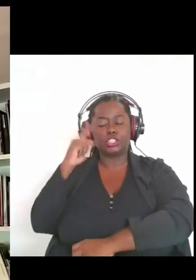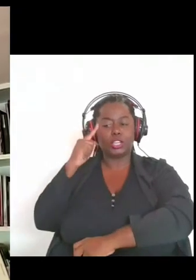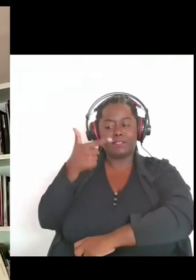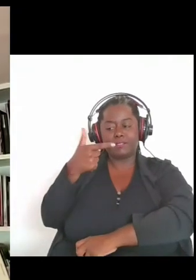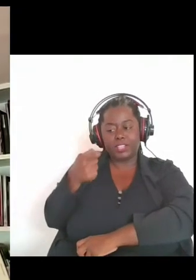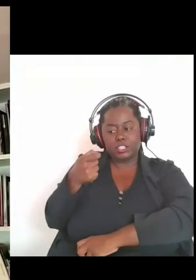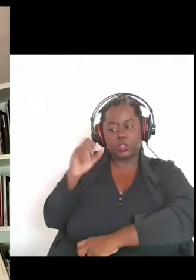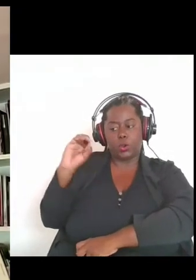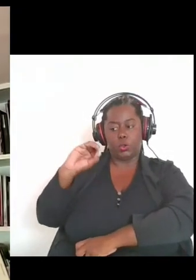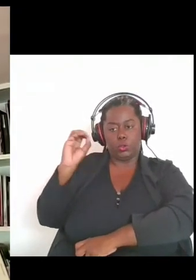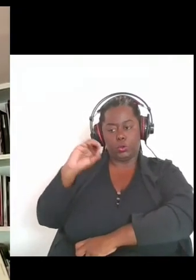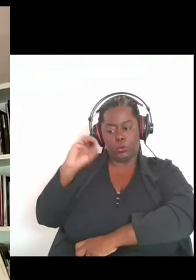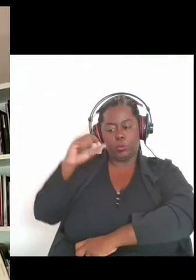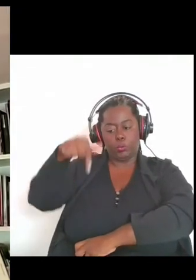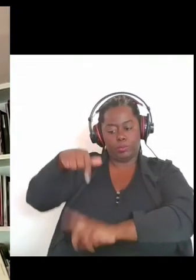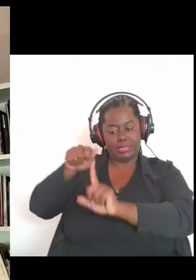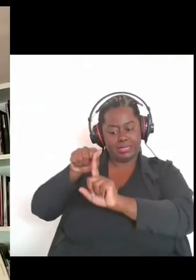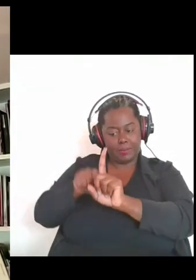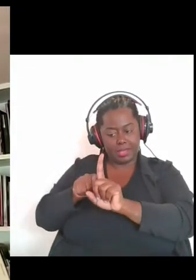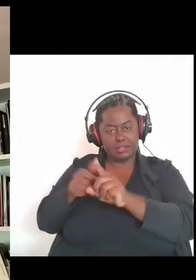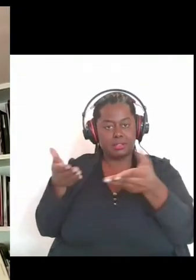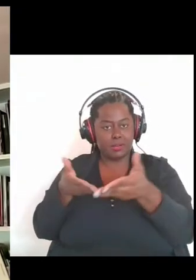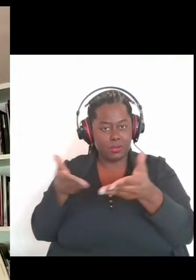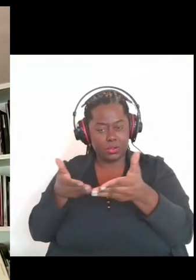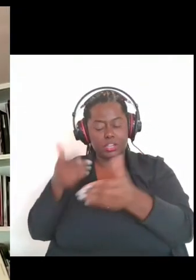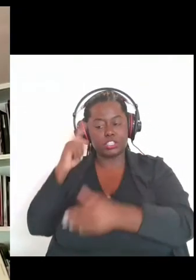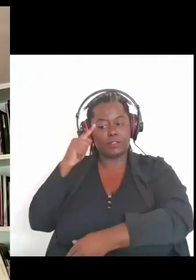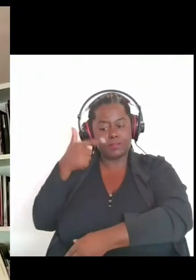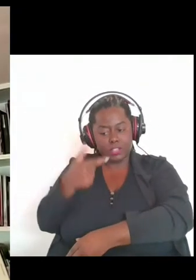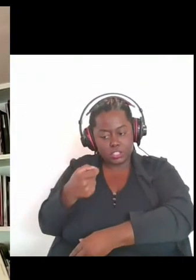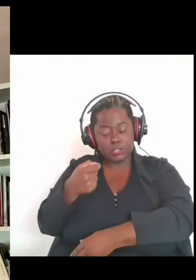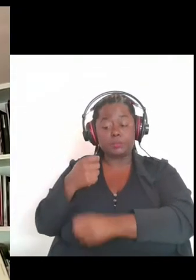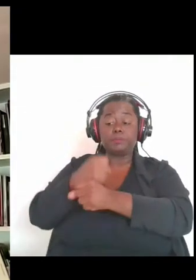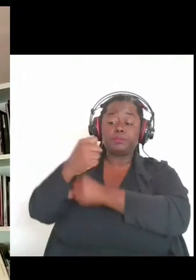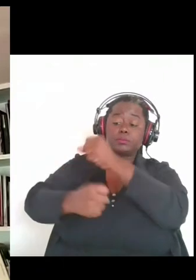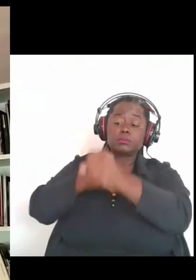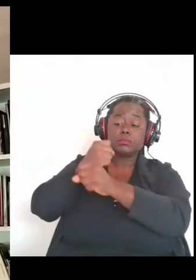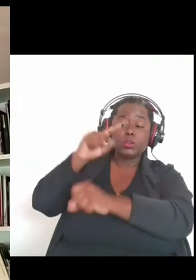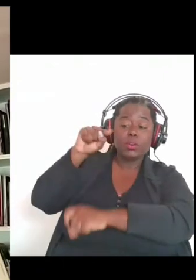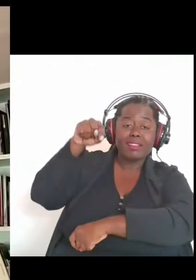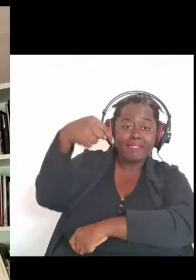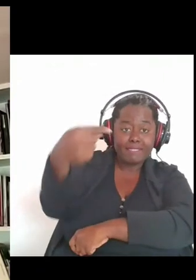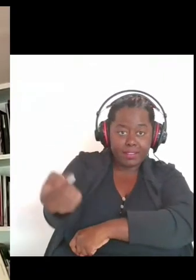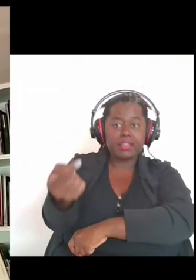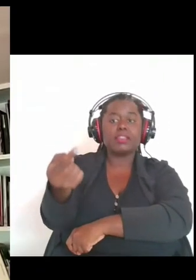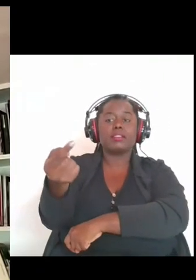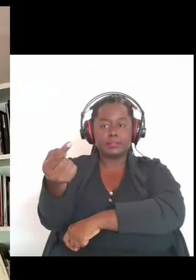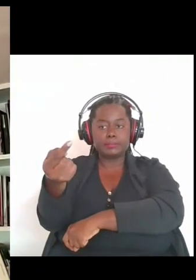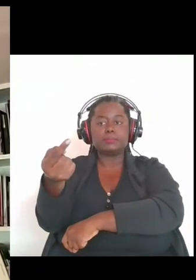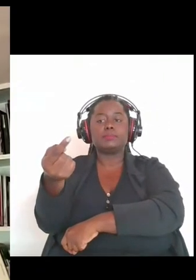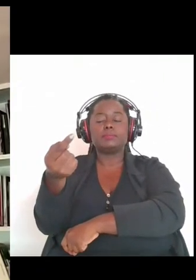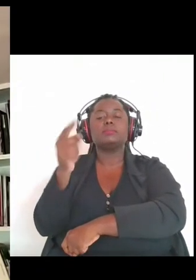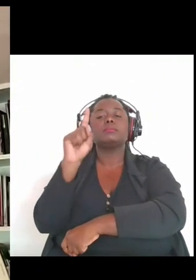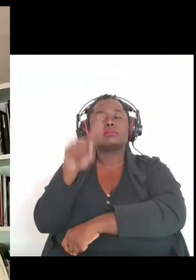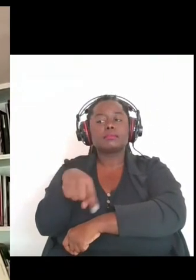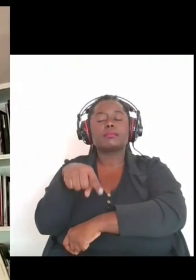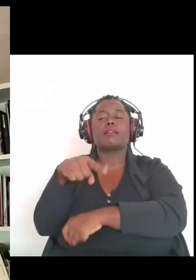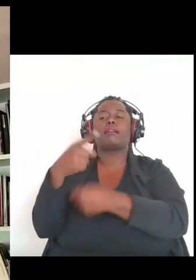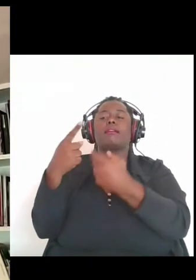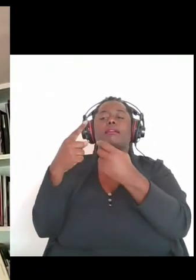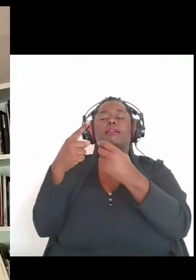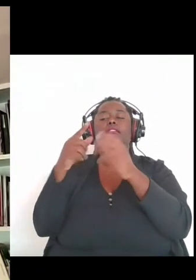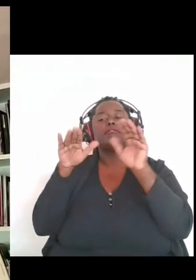October 20th so we're going to have an exhibition at the Museum then next year we will